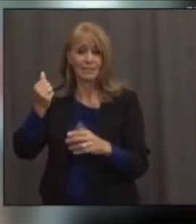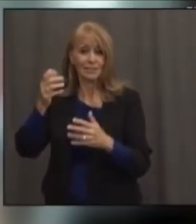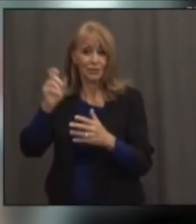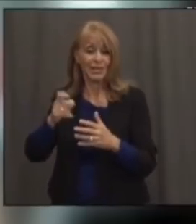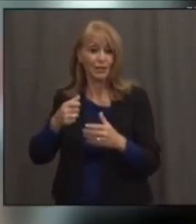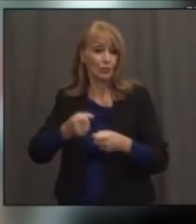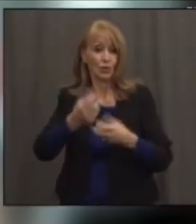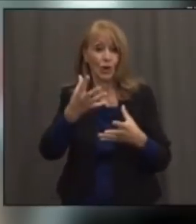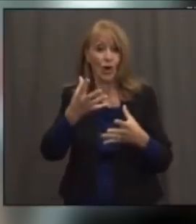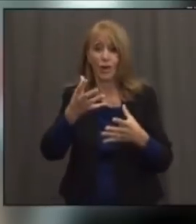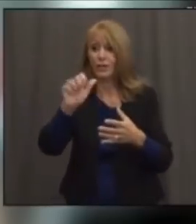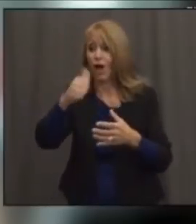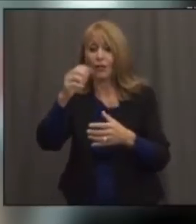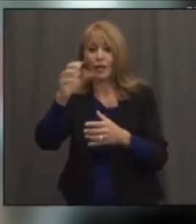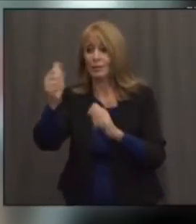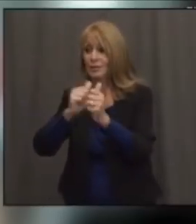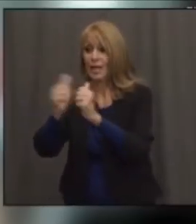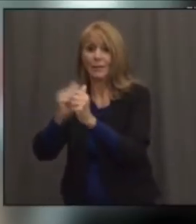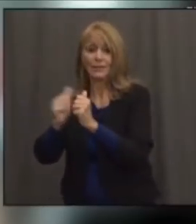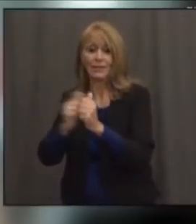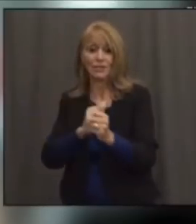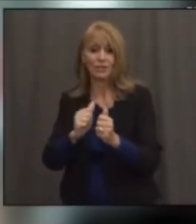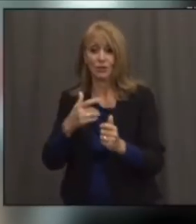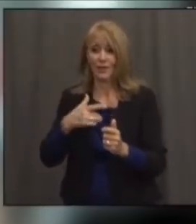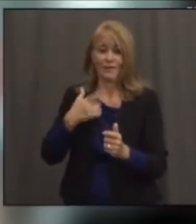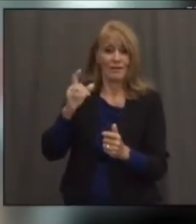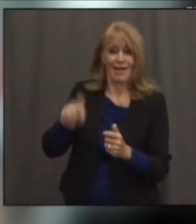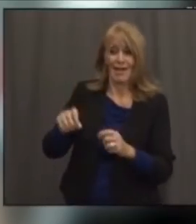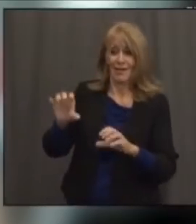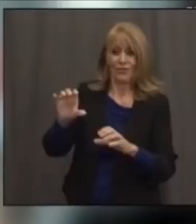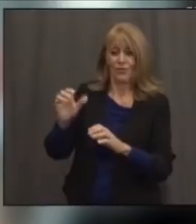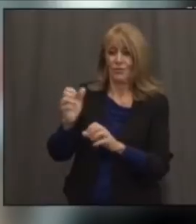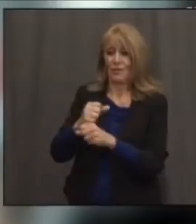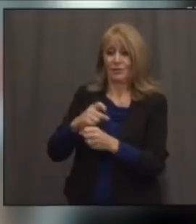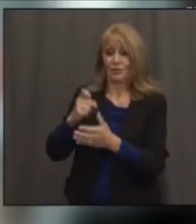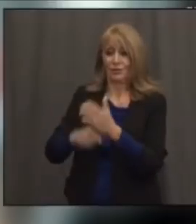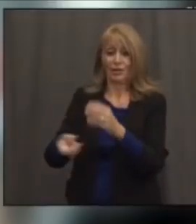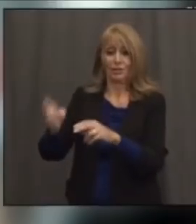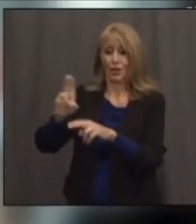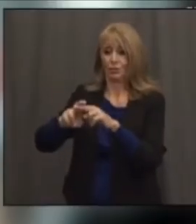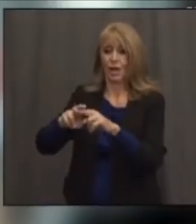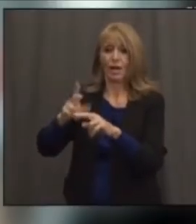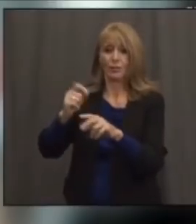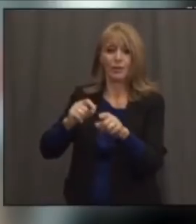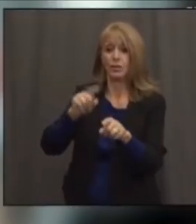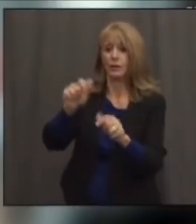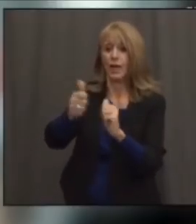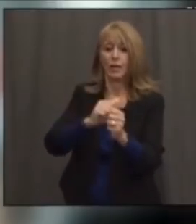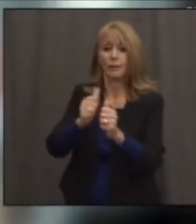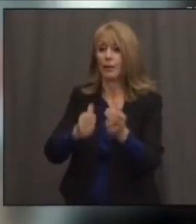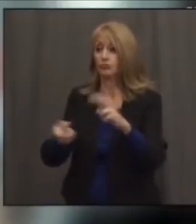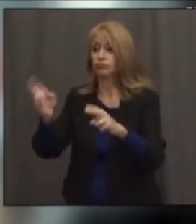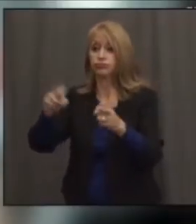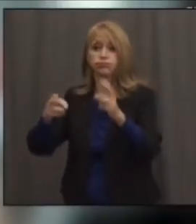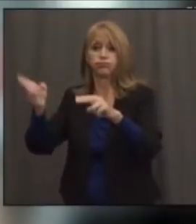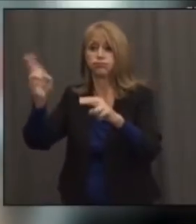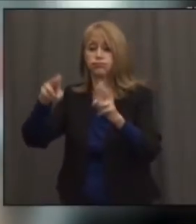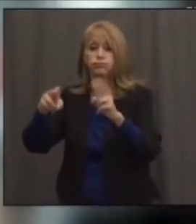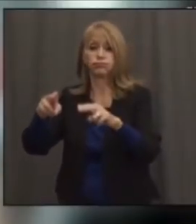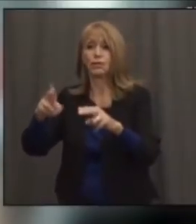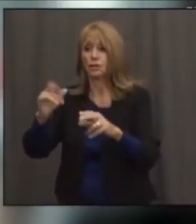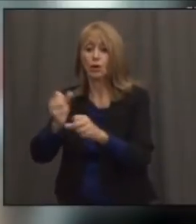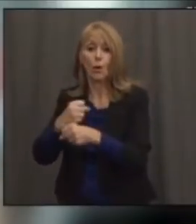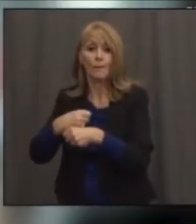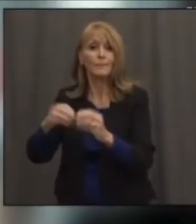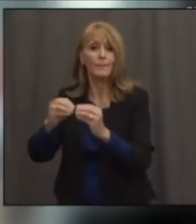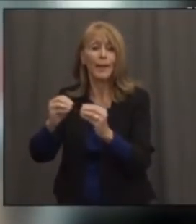competition in the market. Maybe a self-correcting short-term price increase actually is going to lead to more competition that's ultimately going